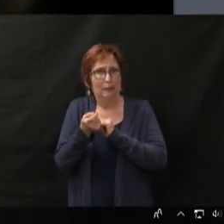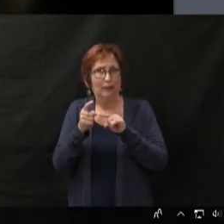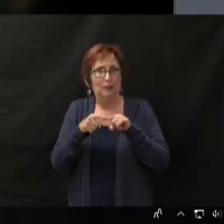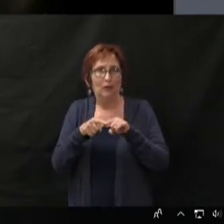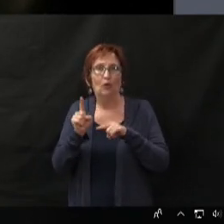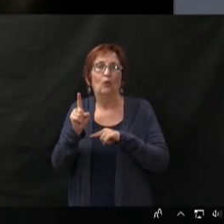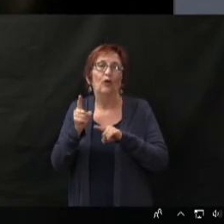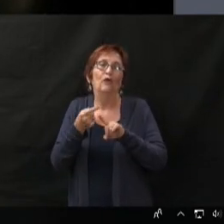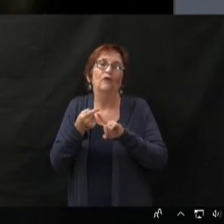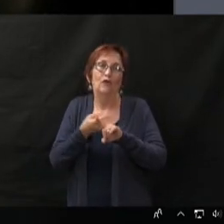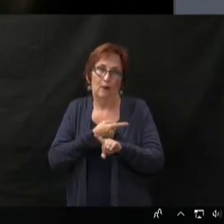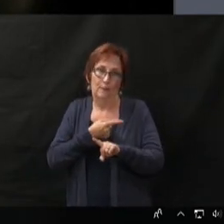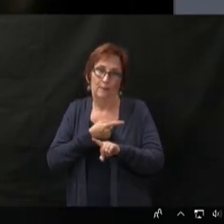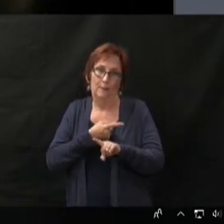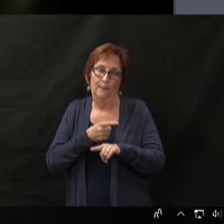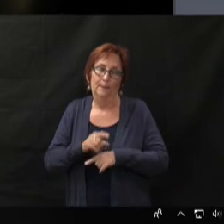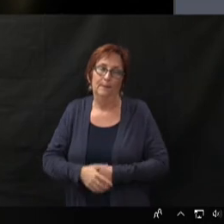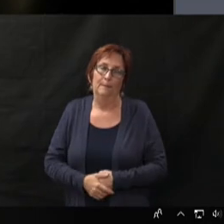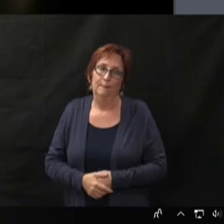from.